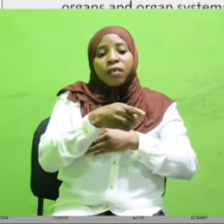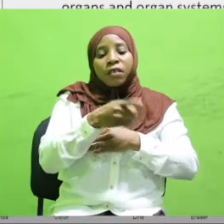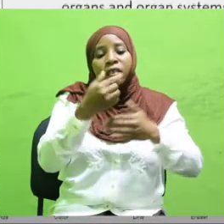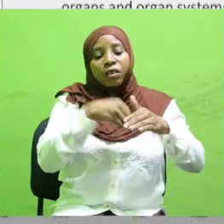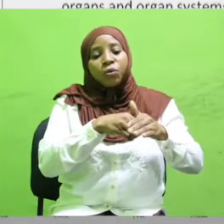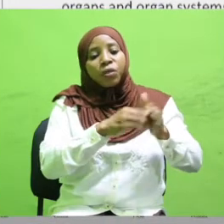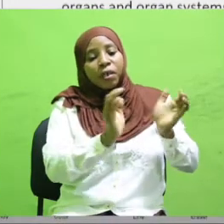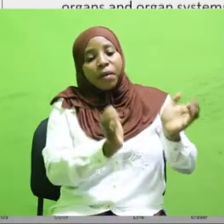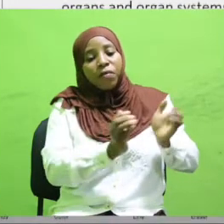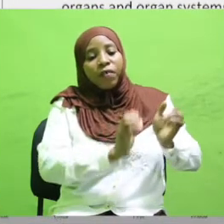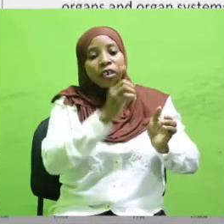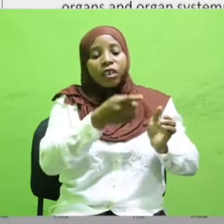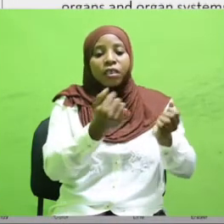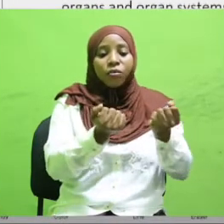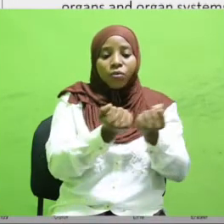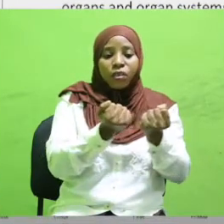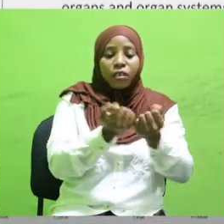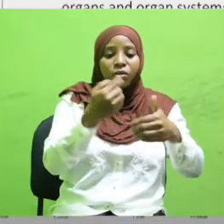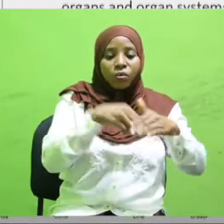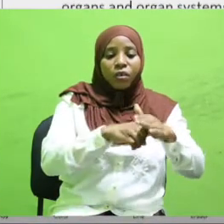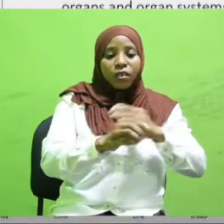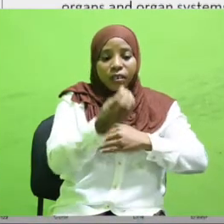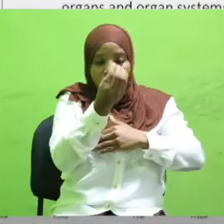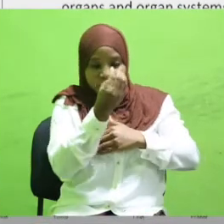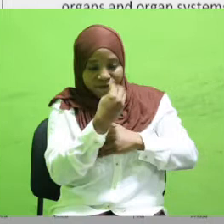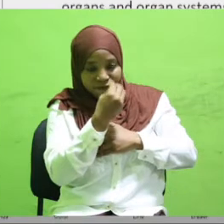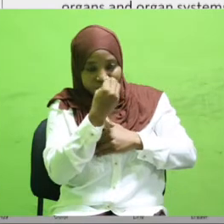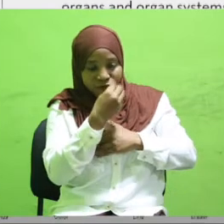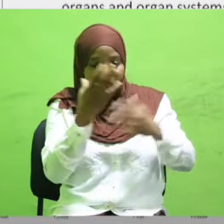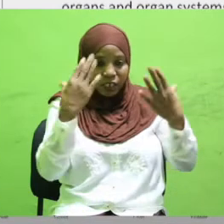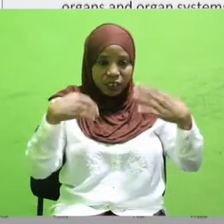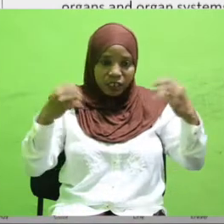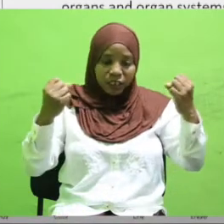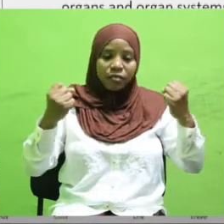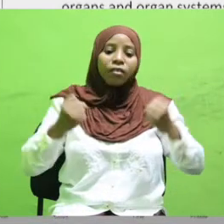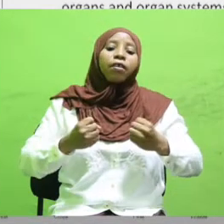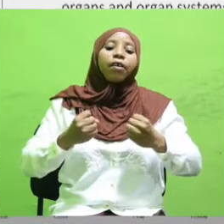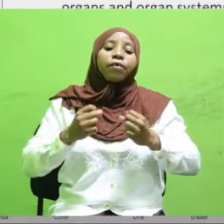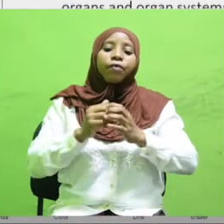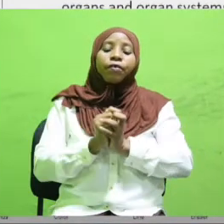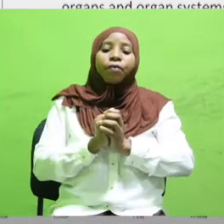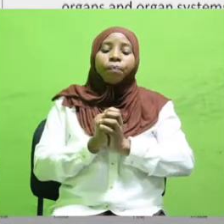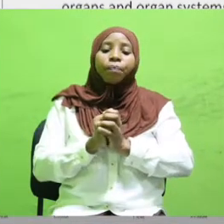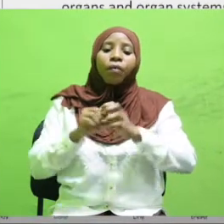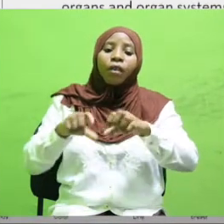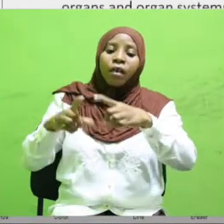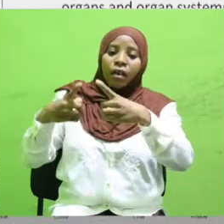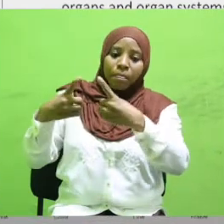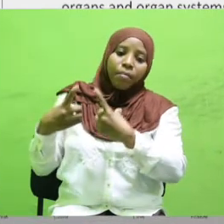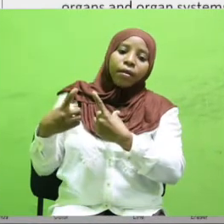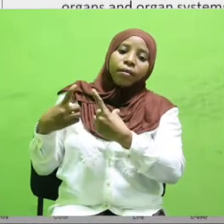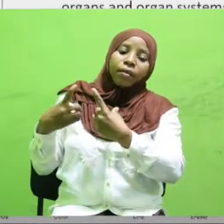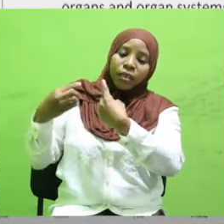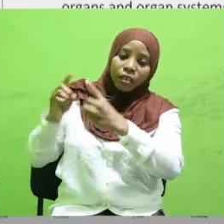form of starch. While in kingdom fungi, they store it as glycogen.